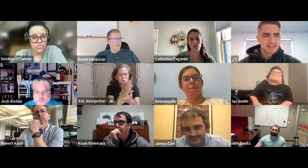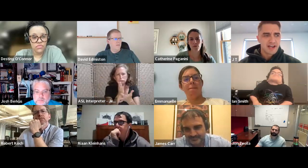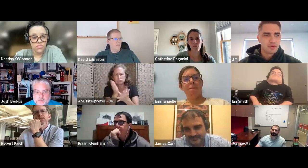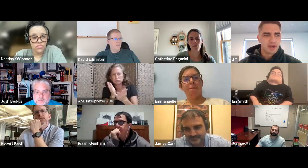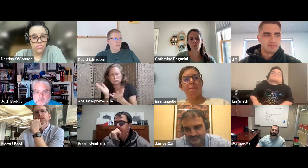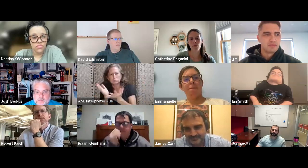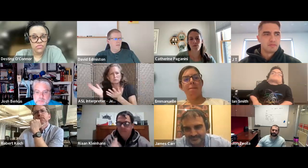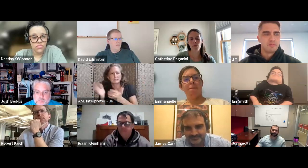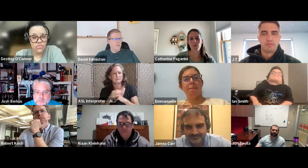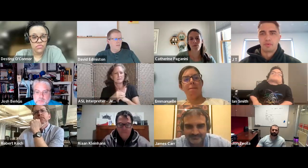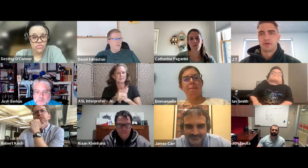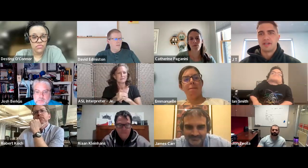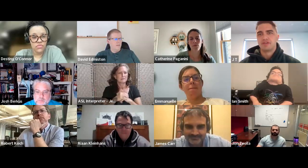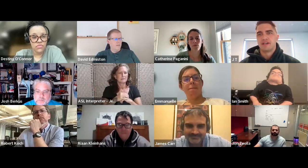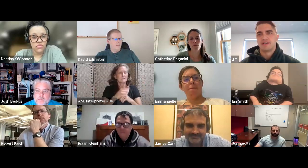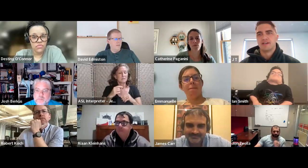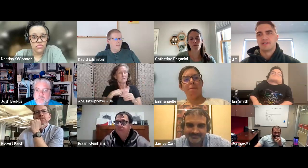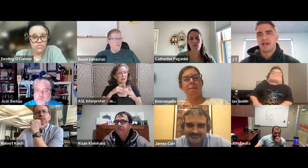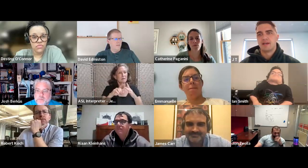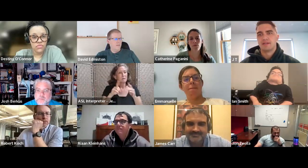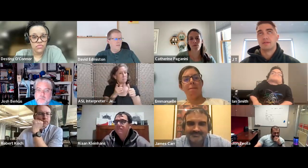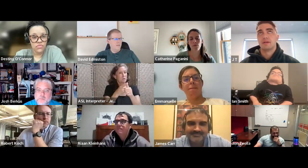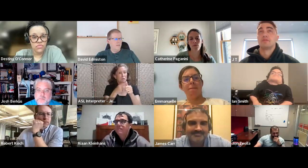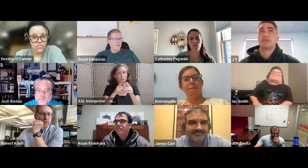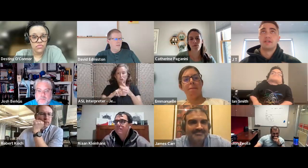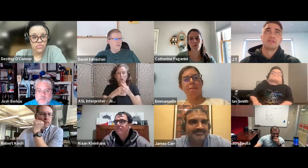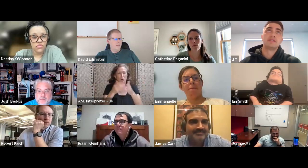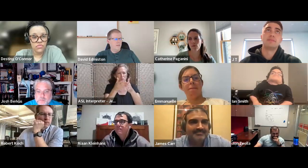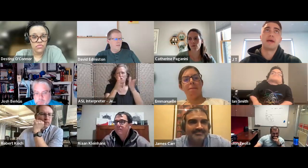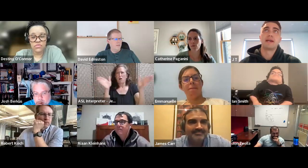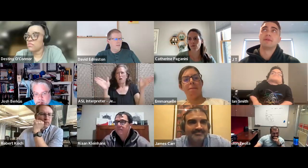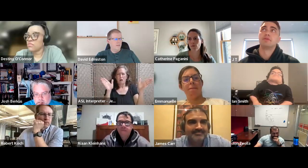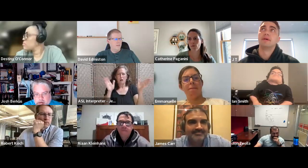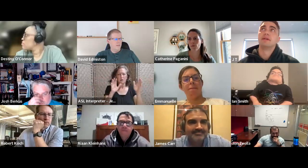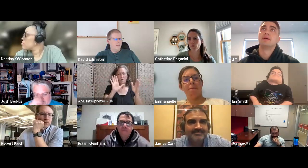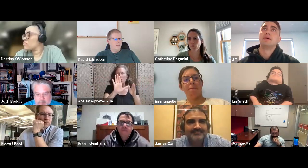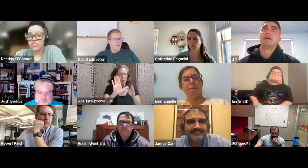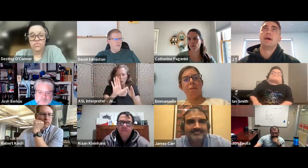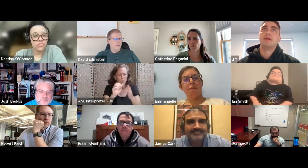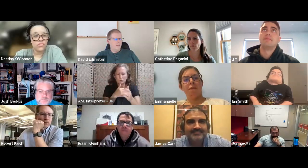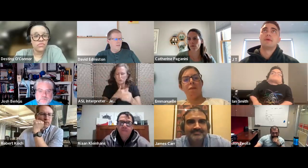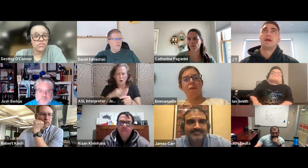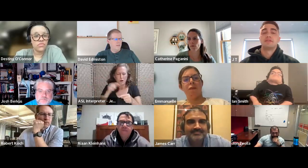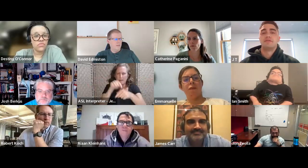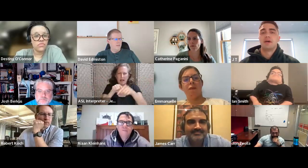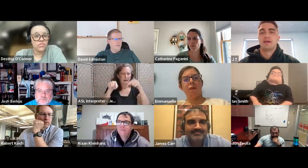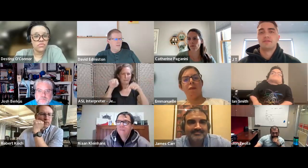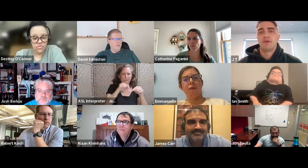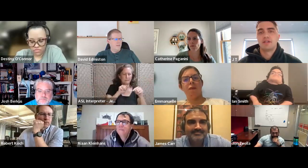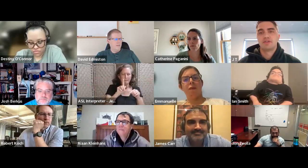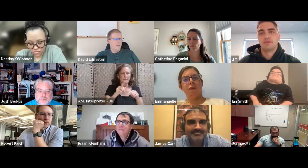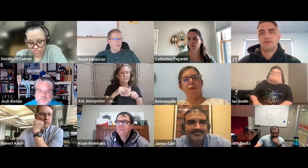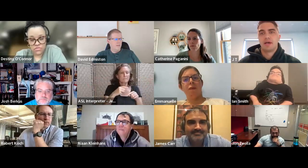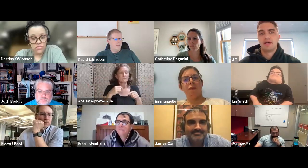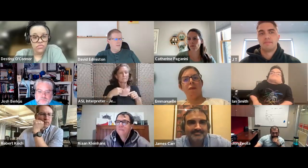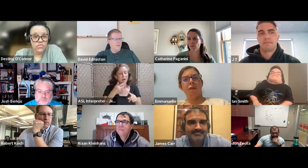So I had to start quite broadly trying to understand. Oh, sorry, just to back it up a little bit. And I was